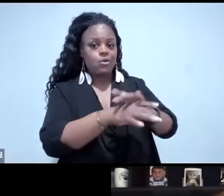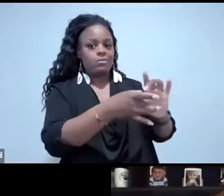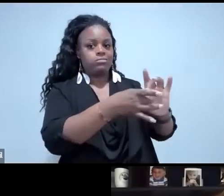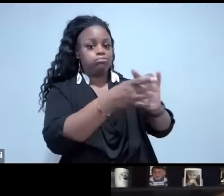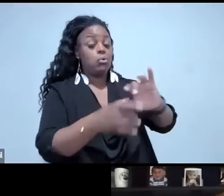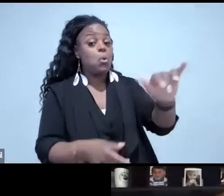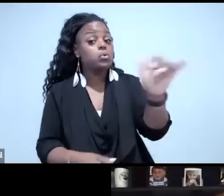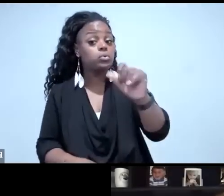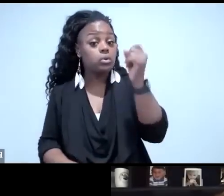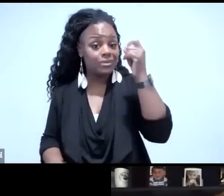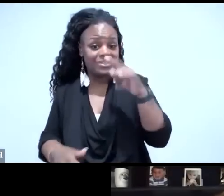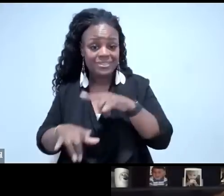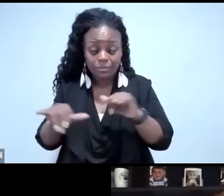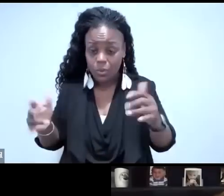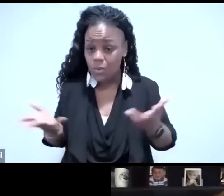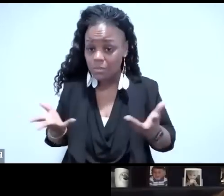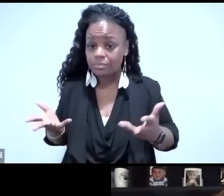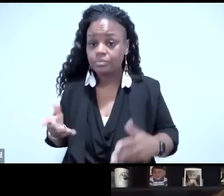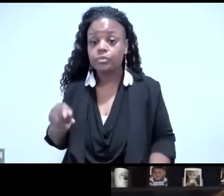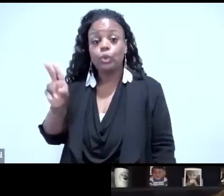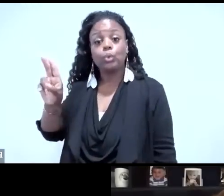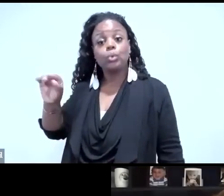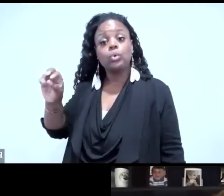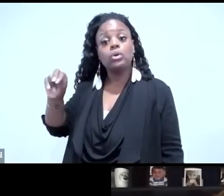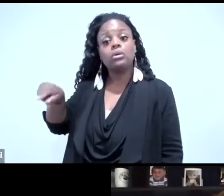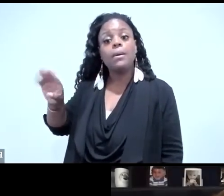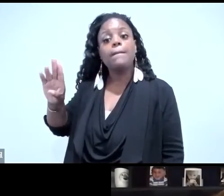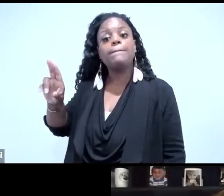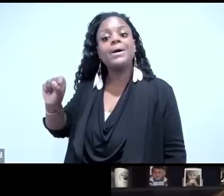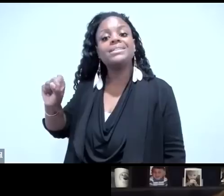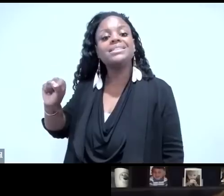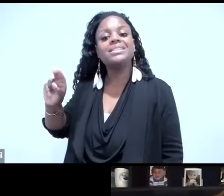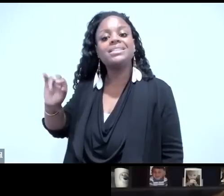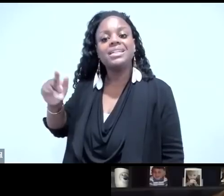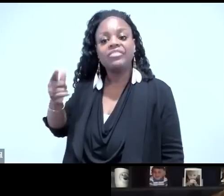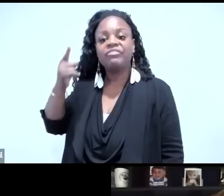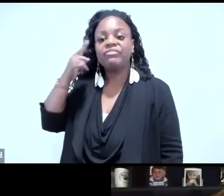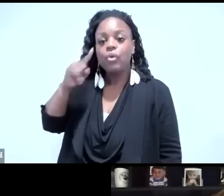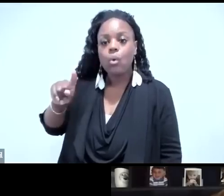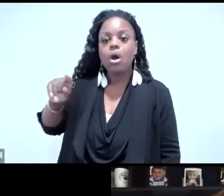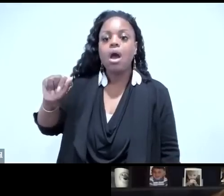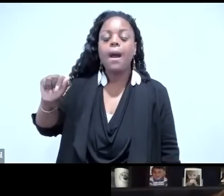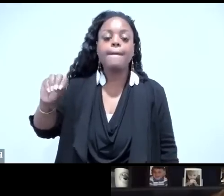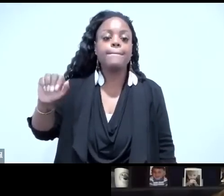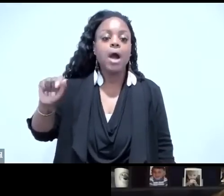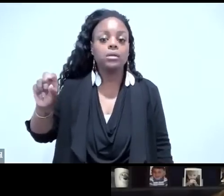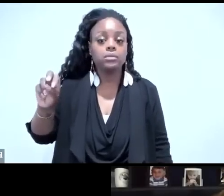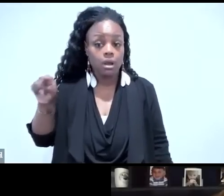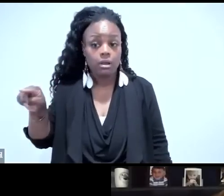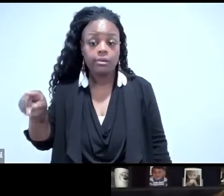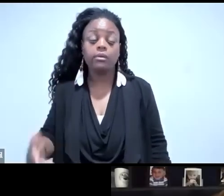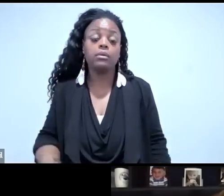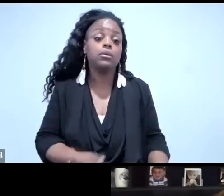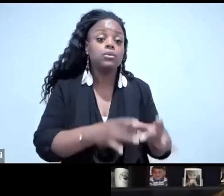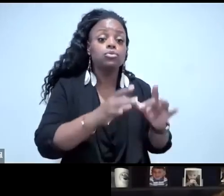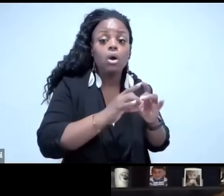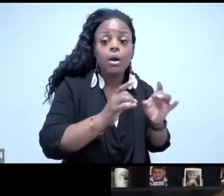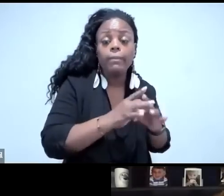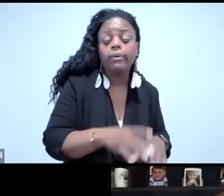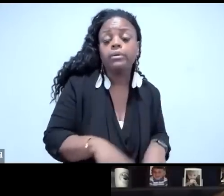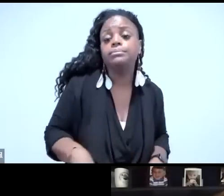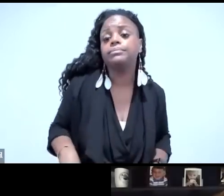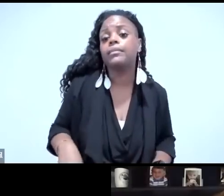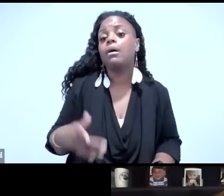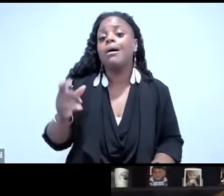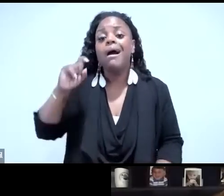At Amazon, as Chris Smalls could tell us, at Starbucks, as Jazz Rizak can tell us, at Apple, at REI, many other